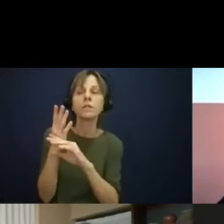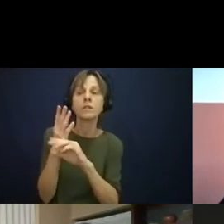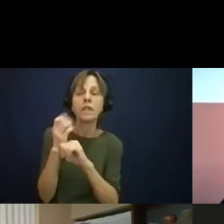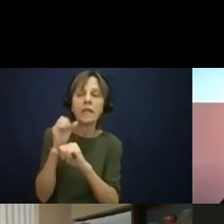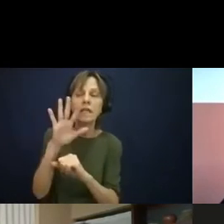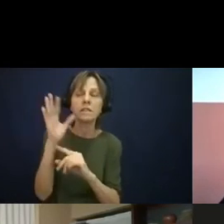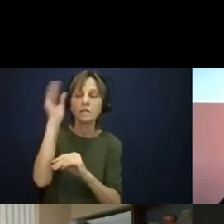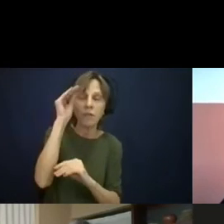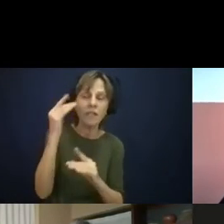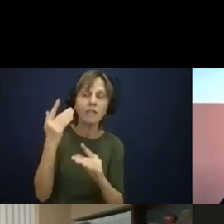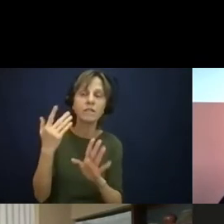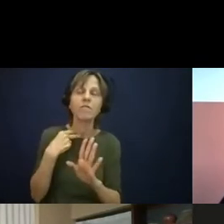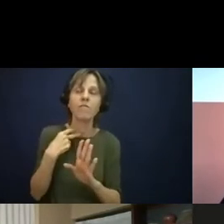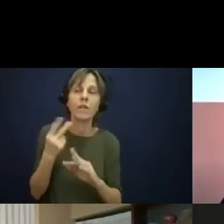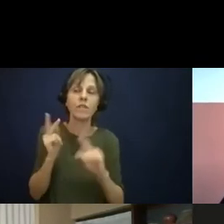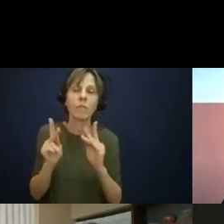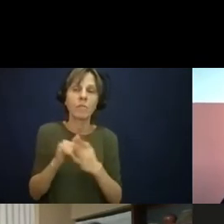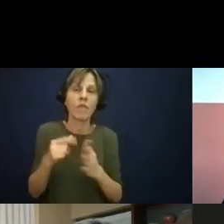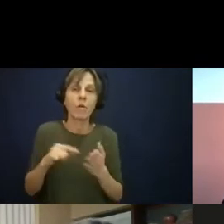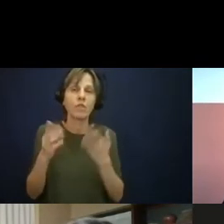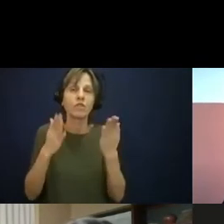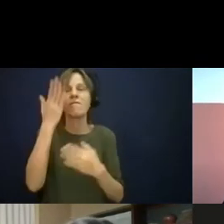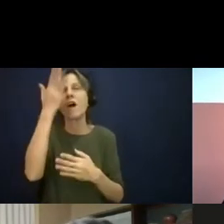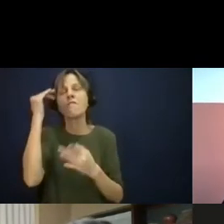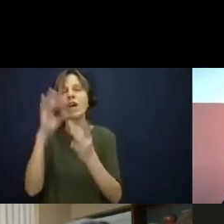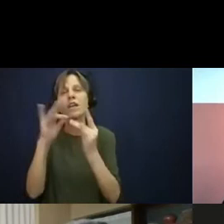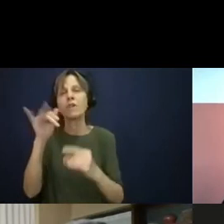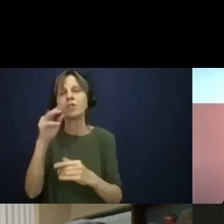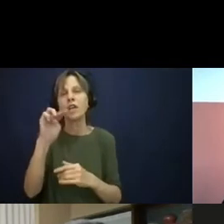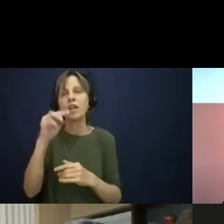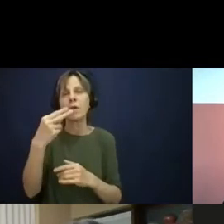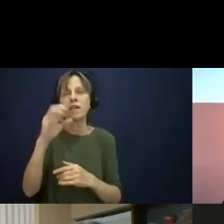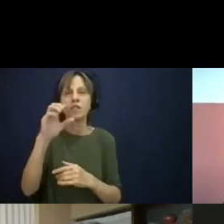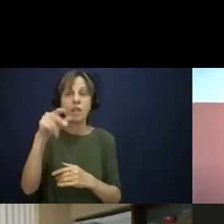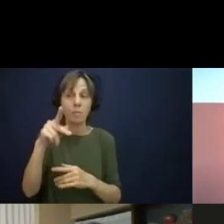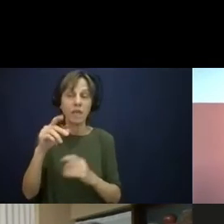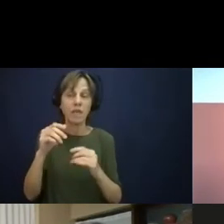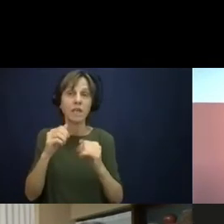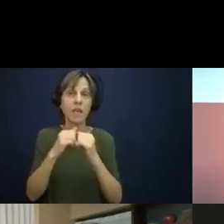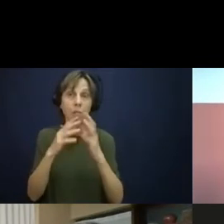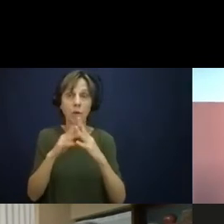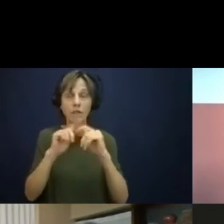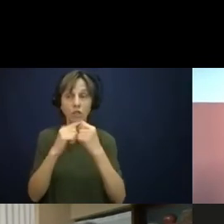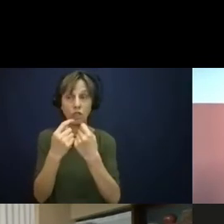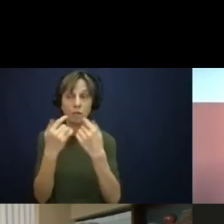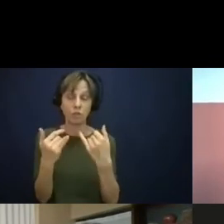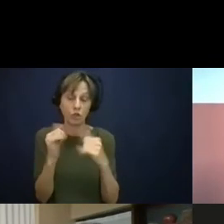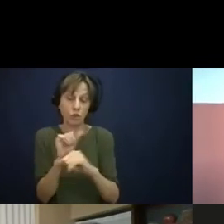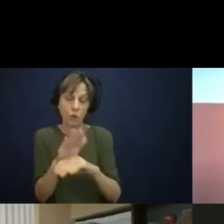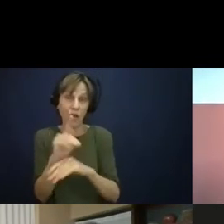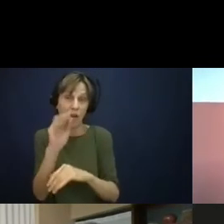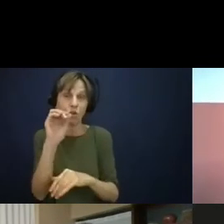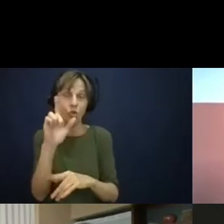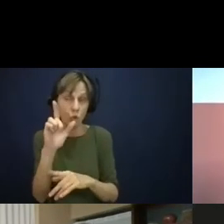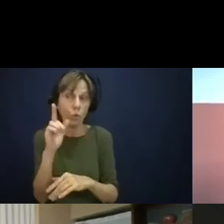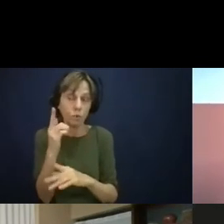to mention that our JMHCP implementation team is currently working on a tool to get